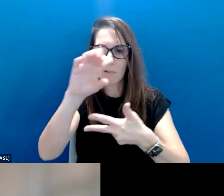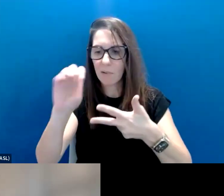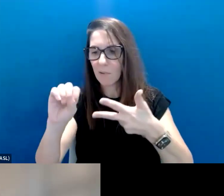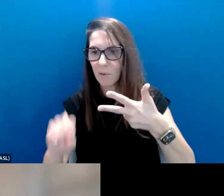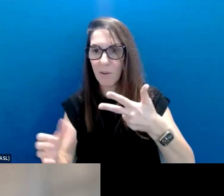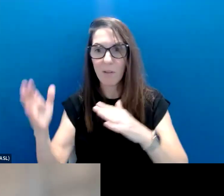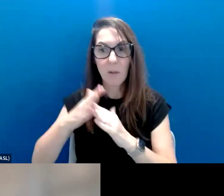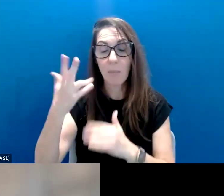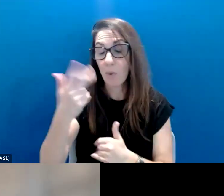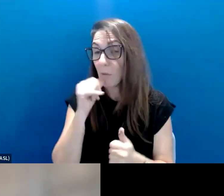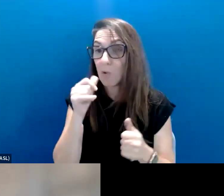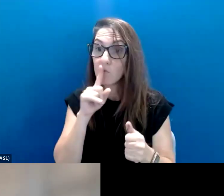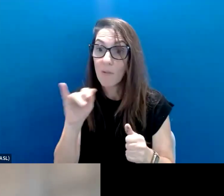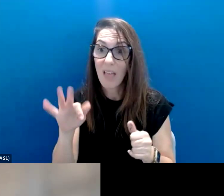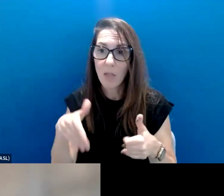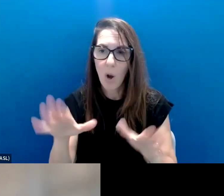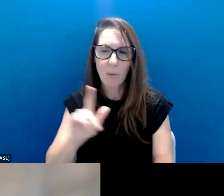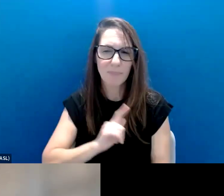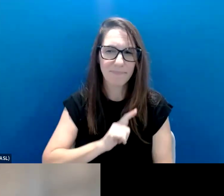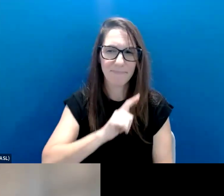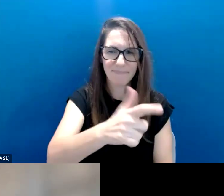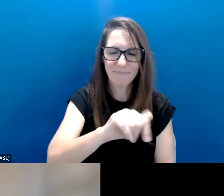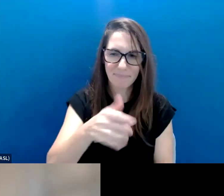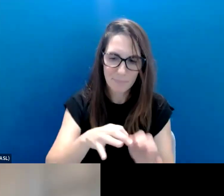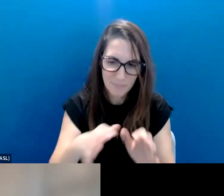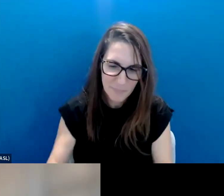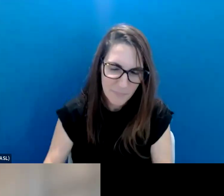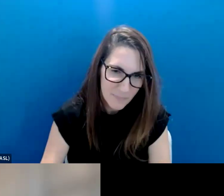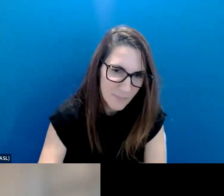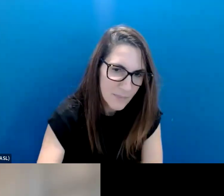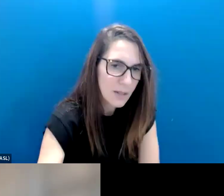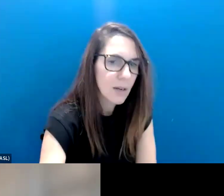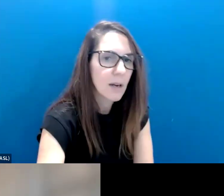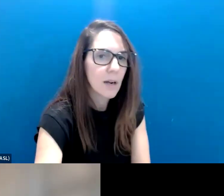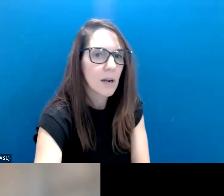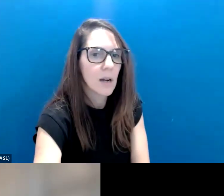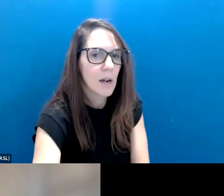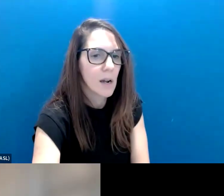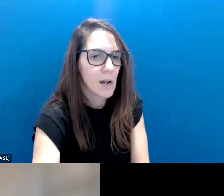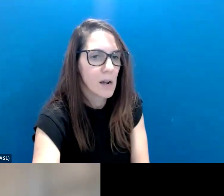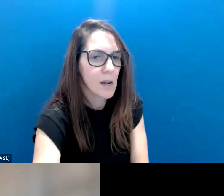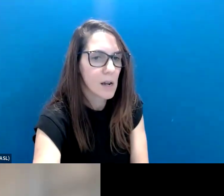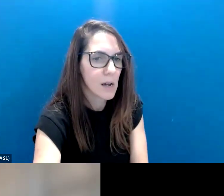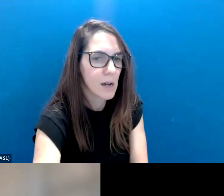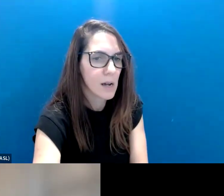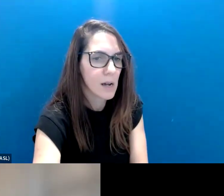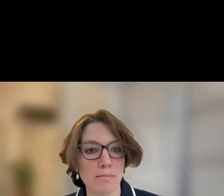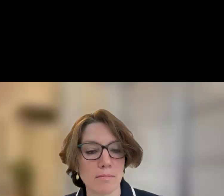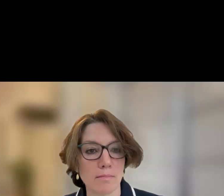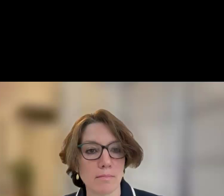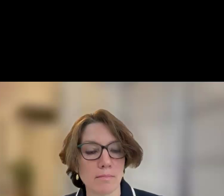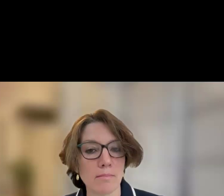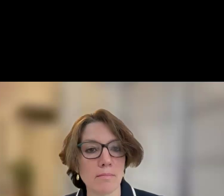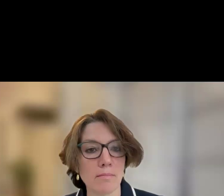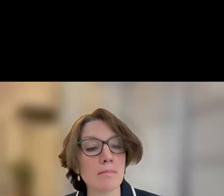that's allowed. So I didn't see who was next. I think Joyce is next. Just to respond to that last